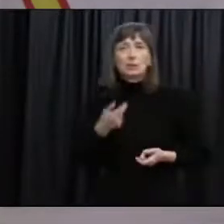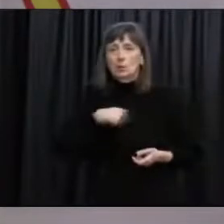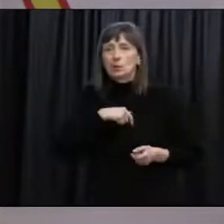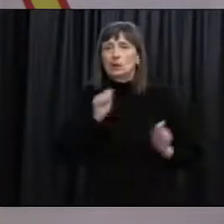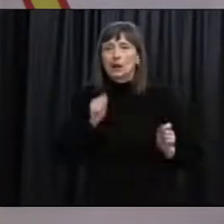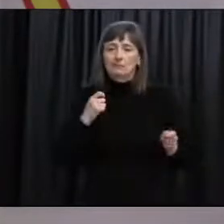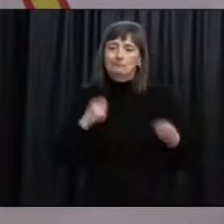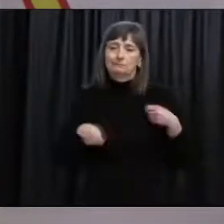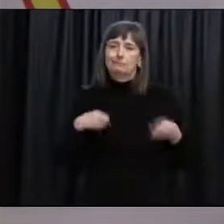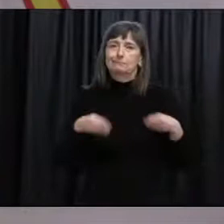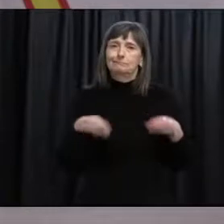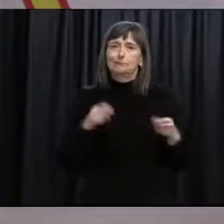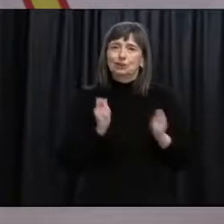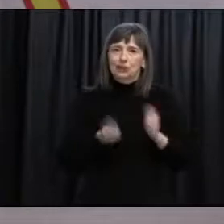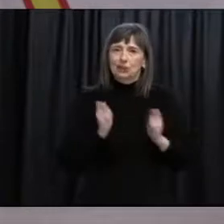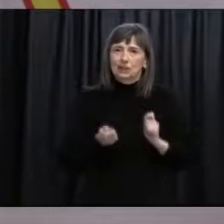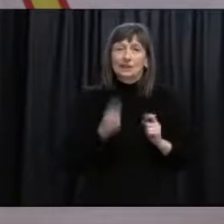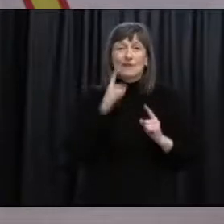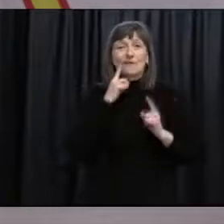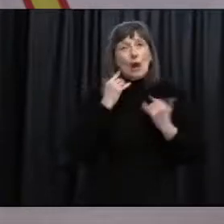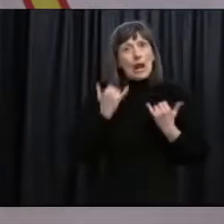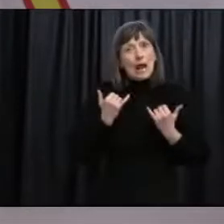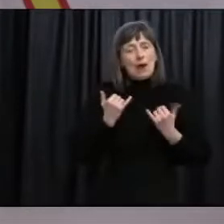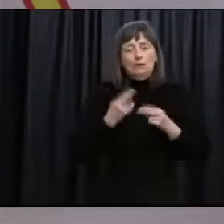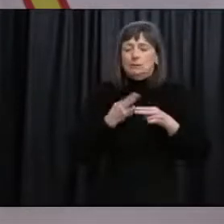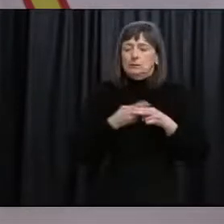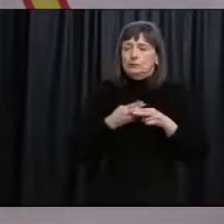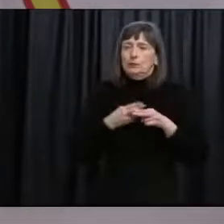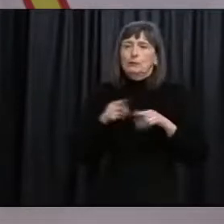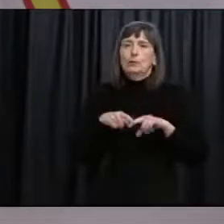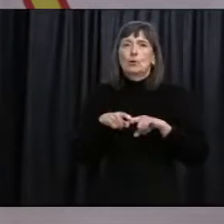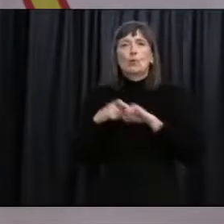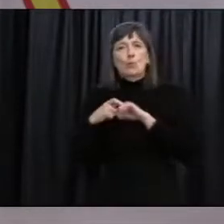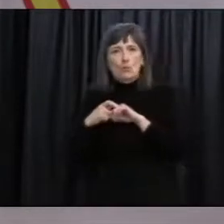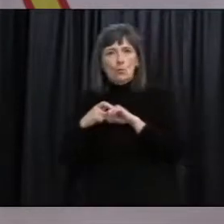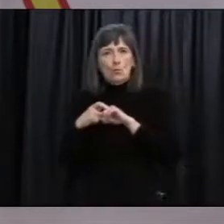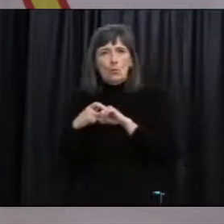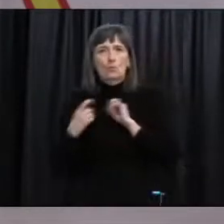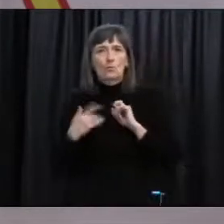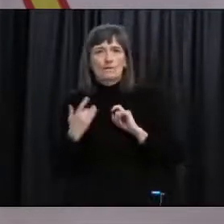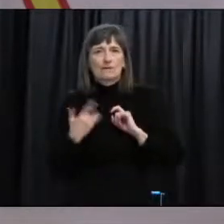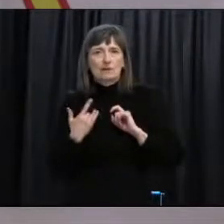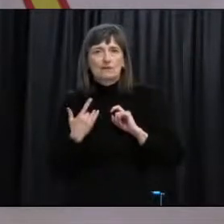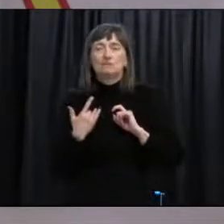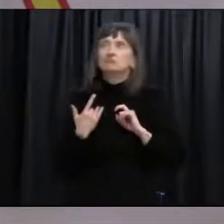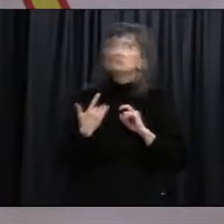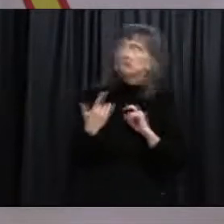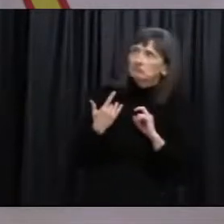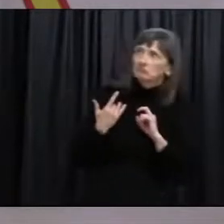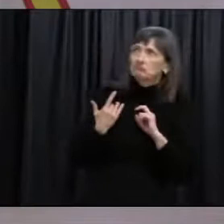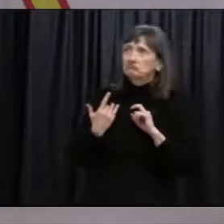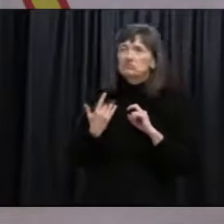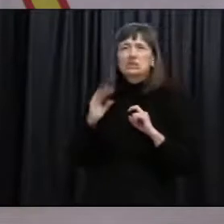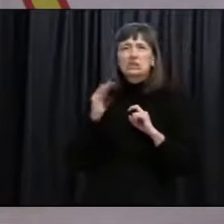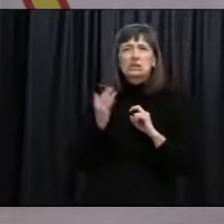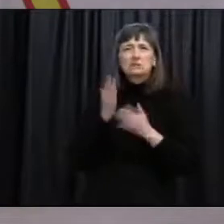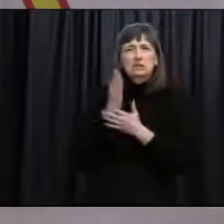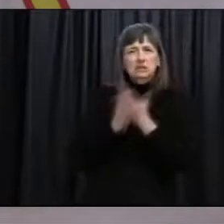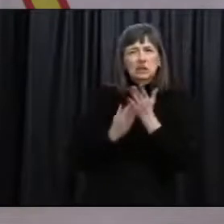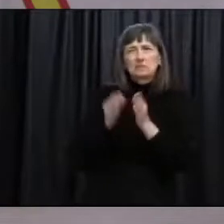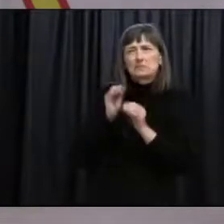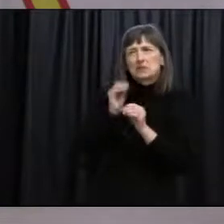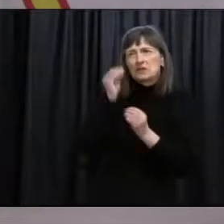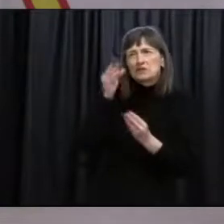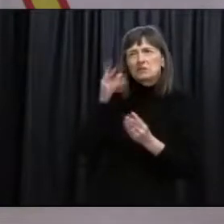vaccine. But we just feel for the moment that this is a proportional response to the information that we have